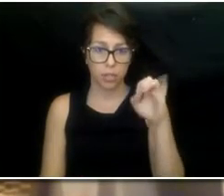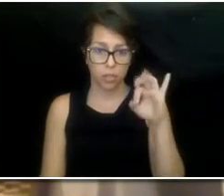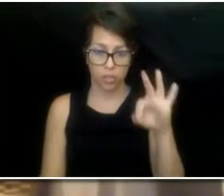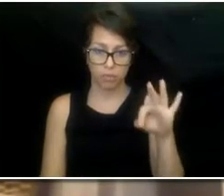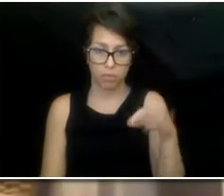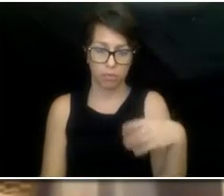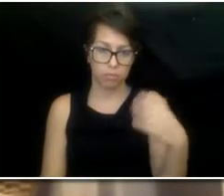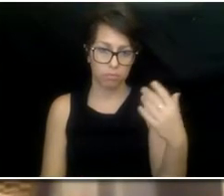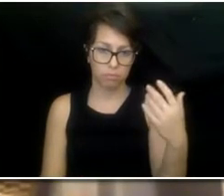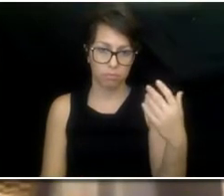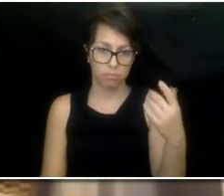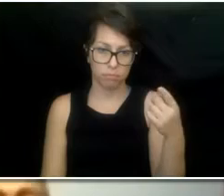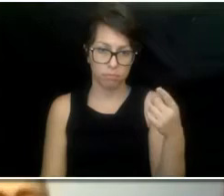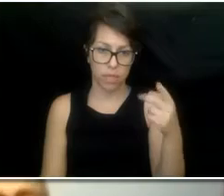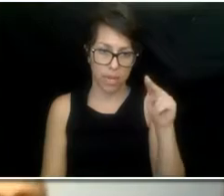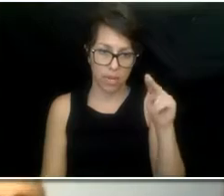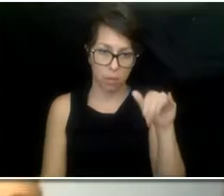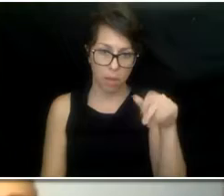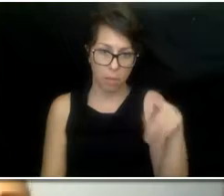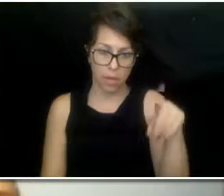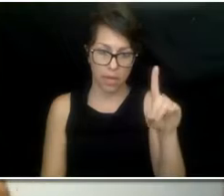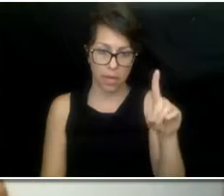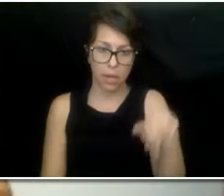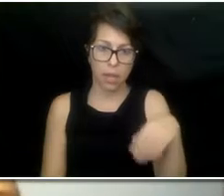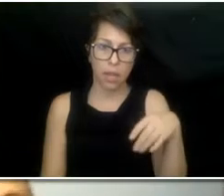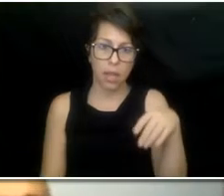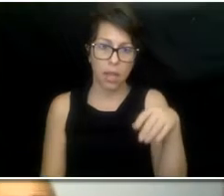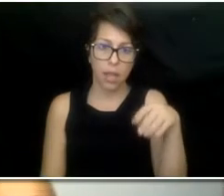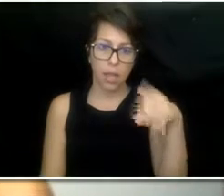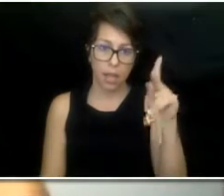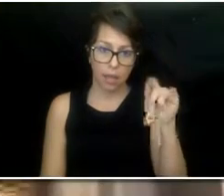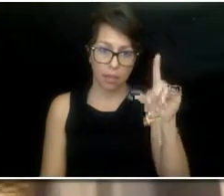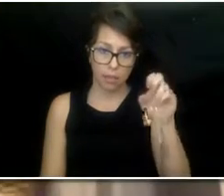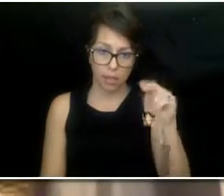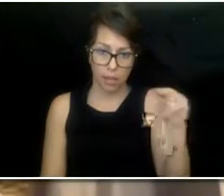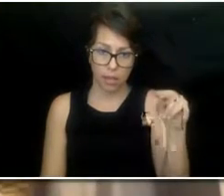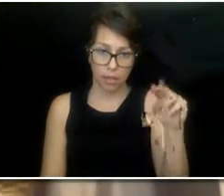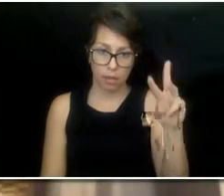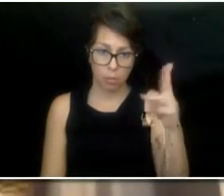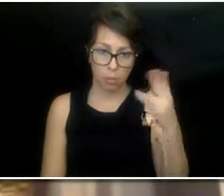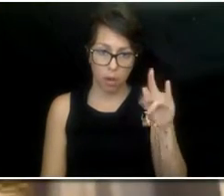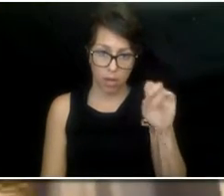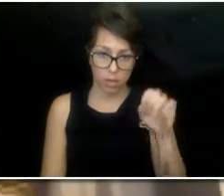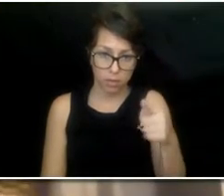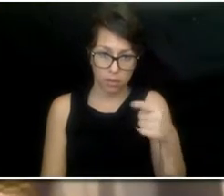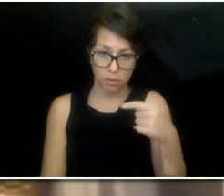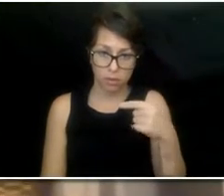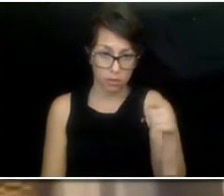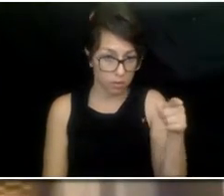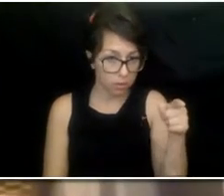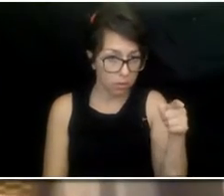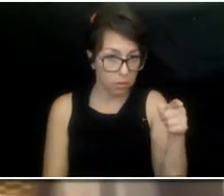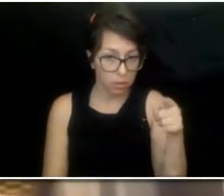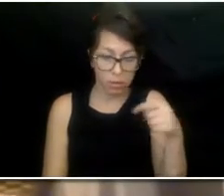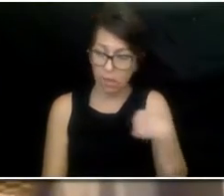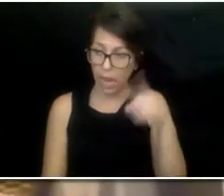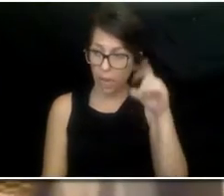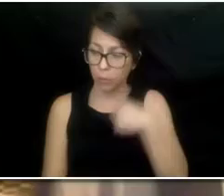the NYPD yes I do and Deputy Commissioner a and drink water from